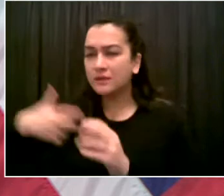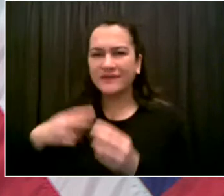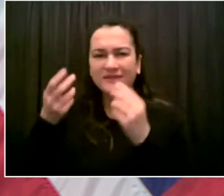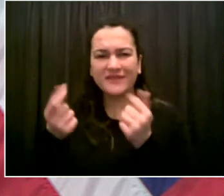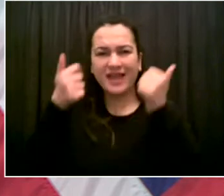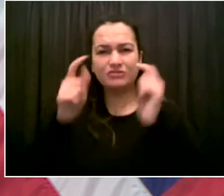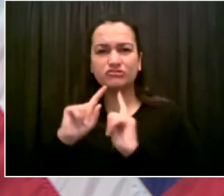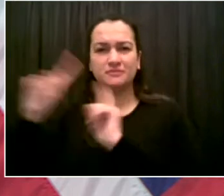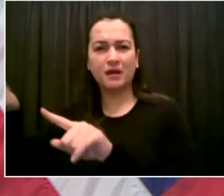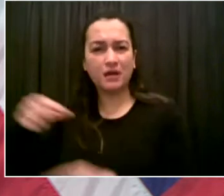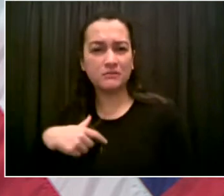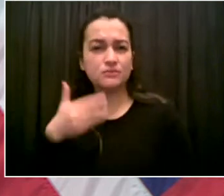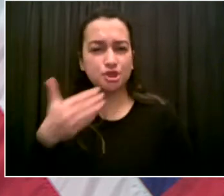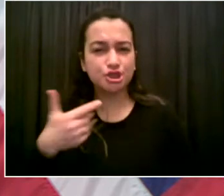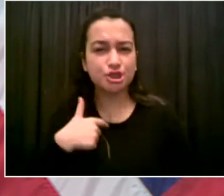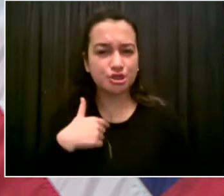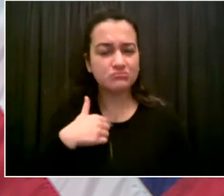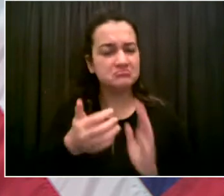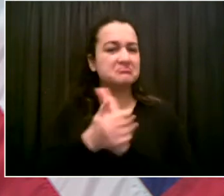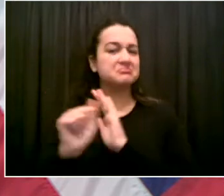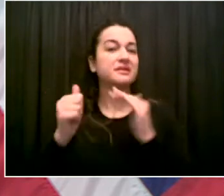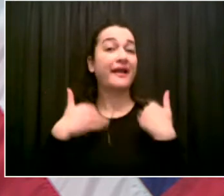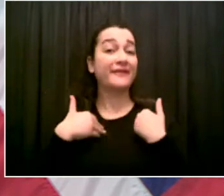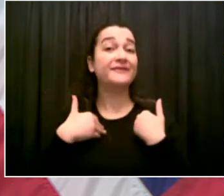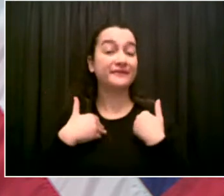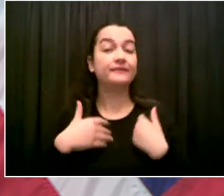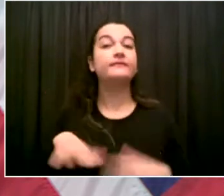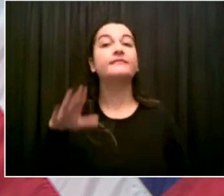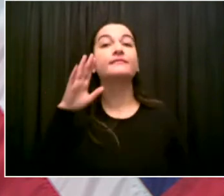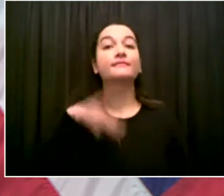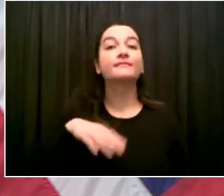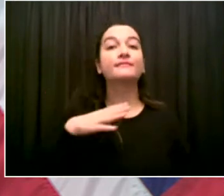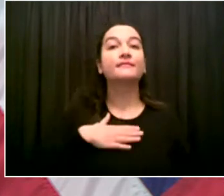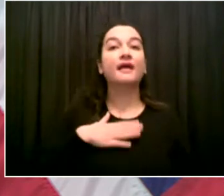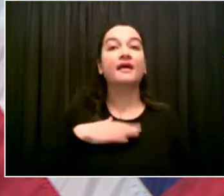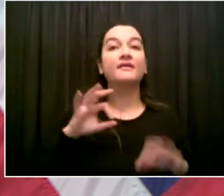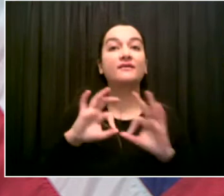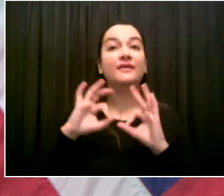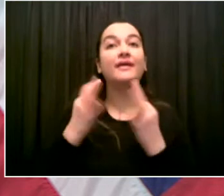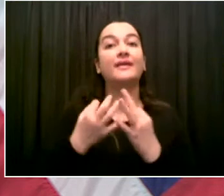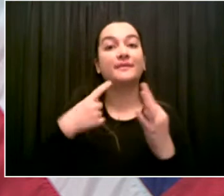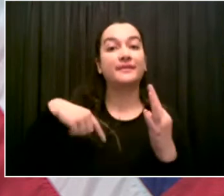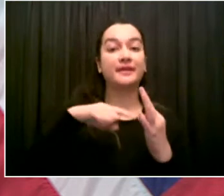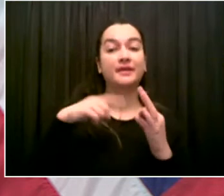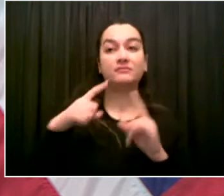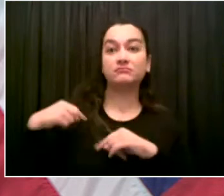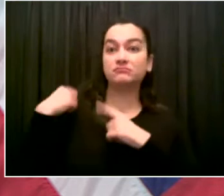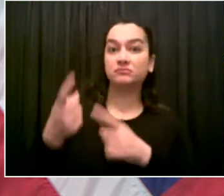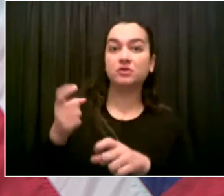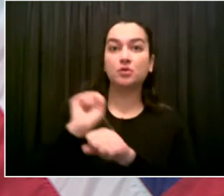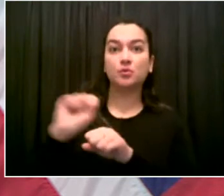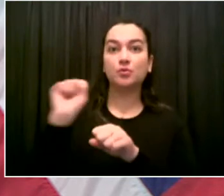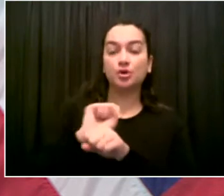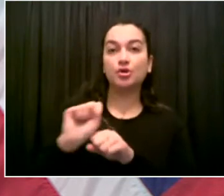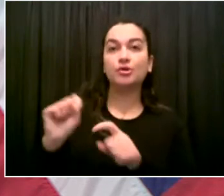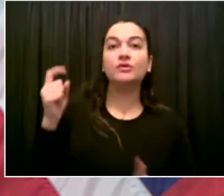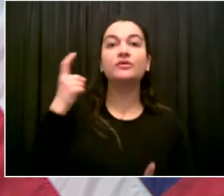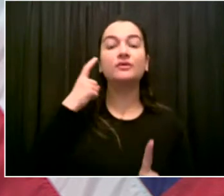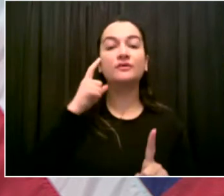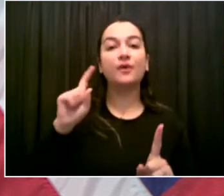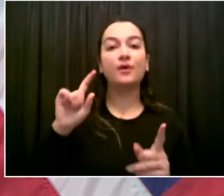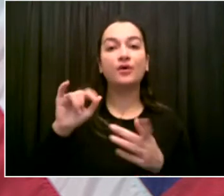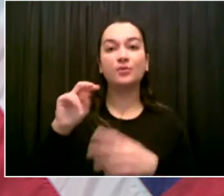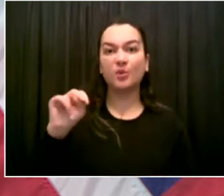multiple generations working for our city agencies over the last 100 years. My mother's family came to this city originally from